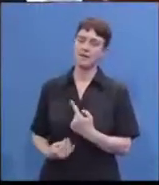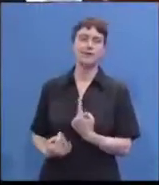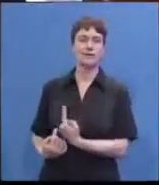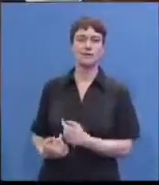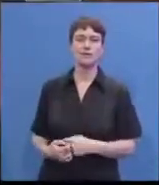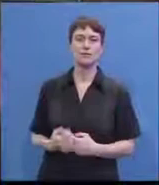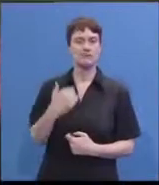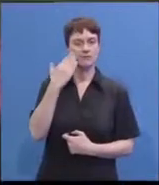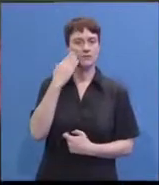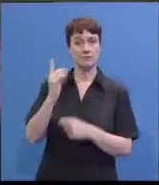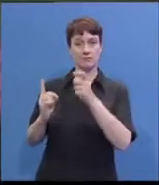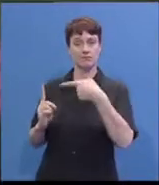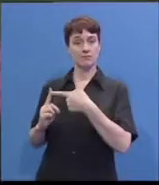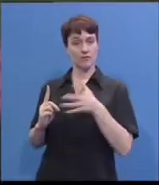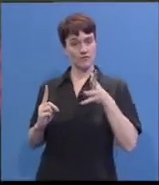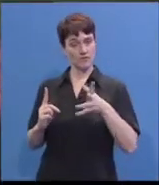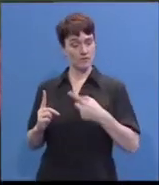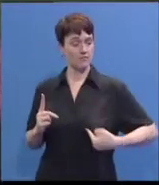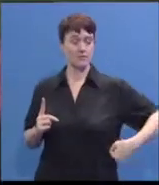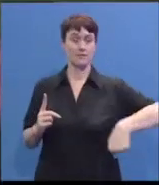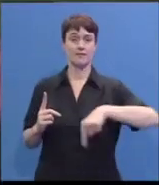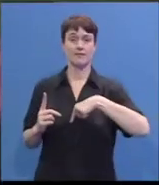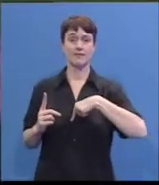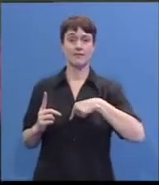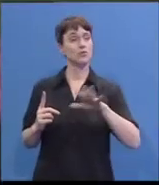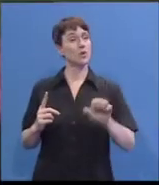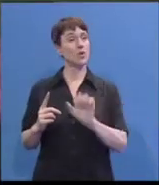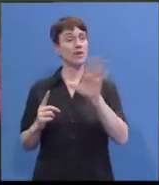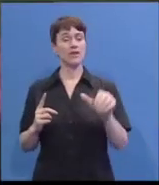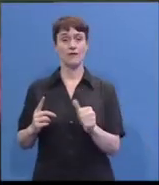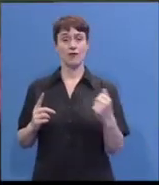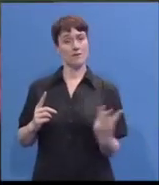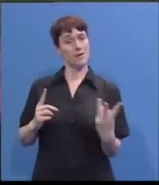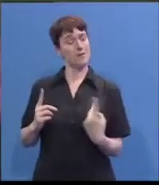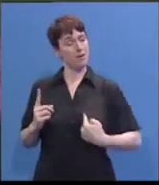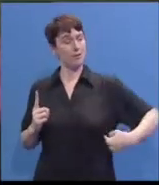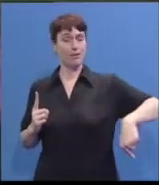want us, South Africans,